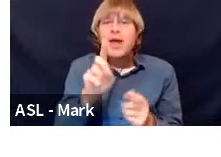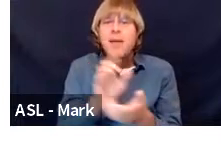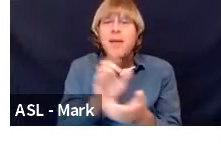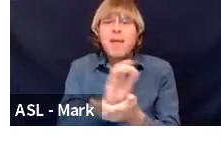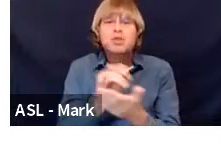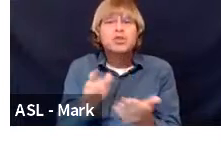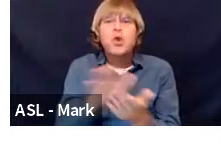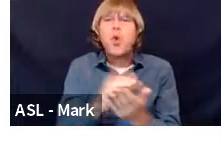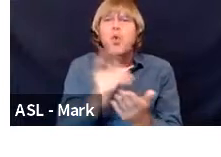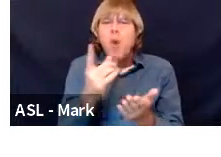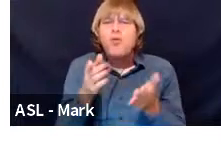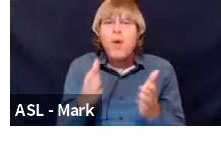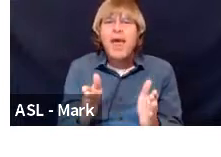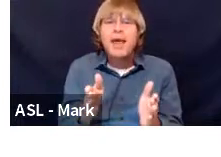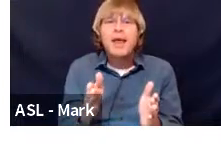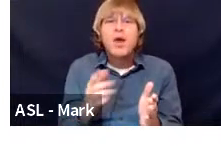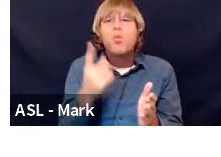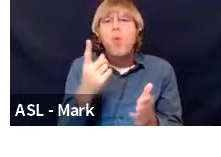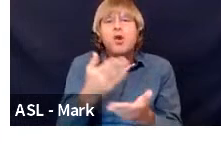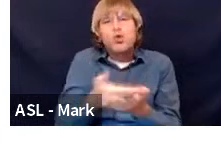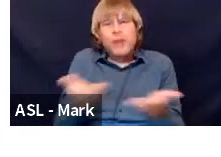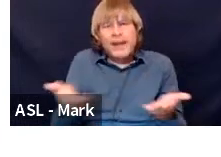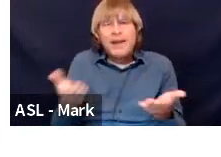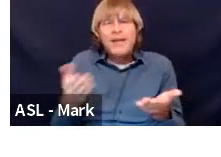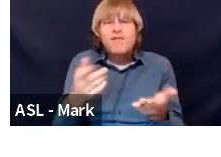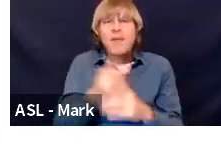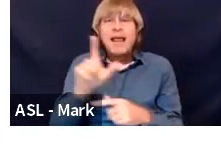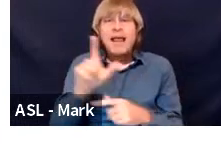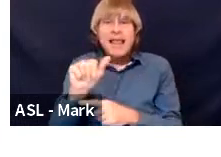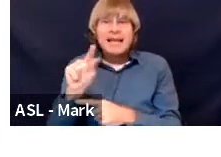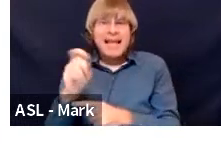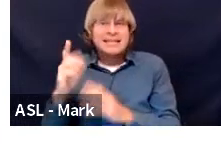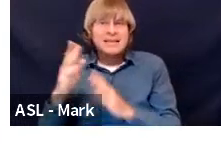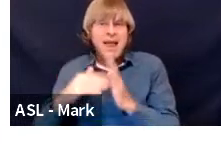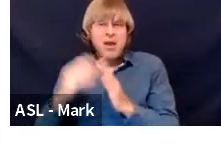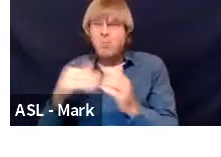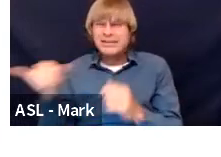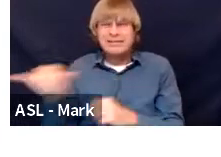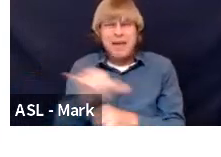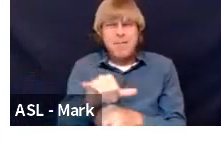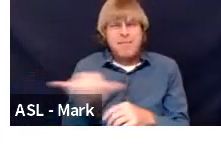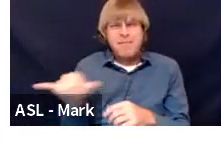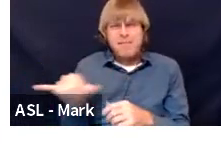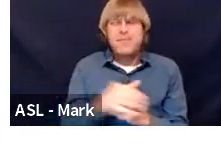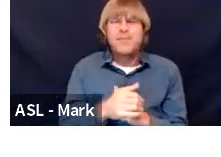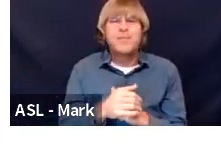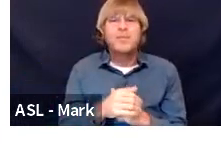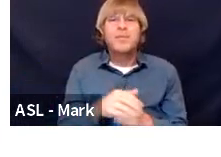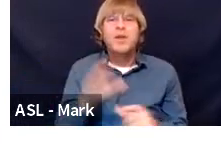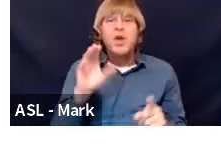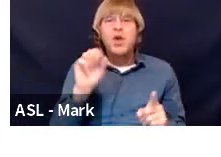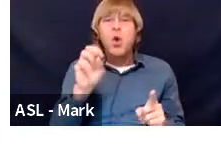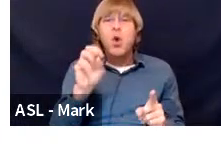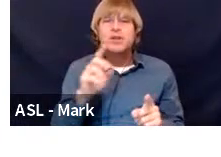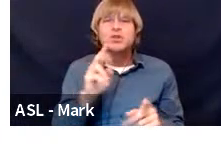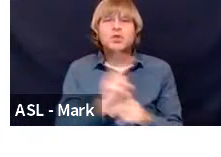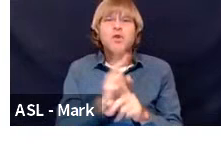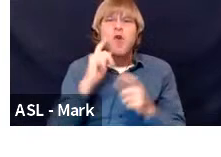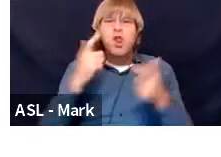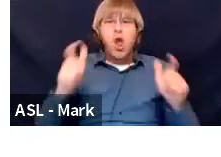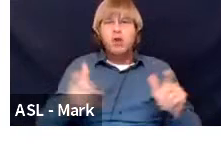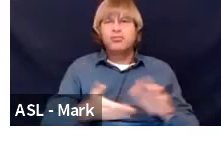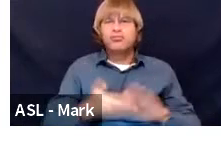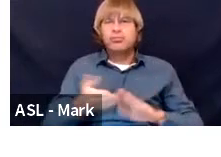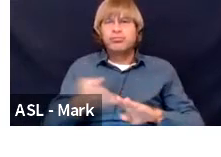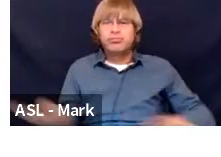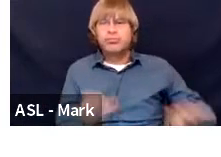just one ingredient off from latex paint. So it's very similar in properties. Coated is really conducive for large runs because